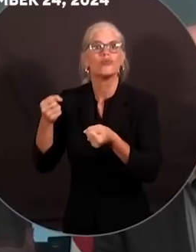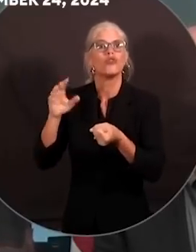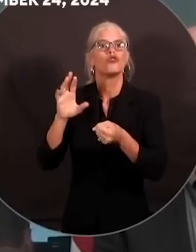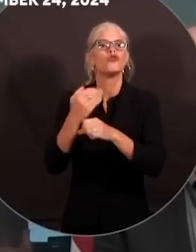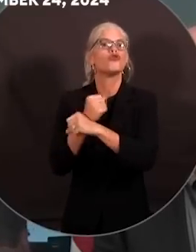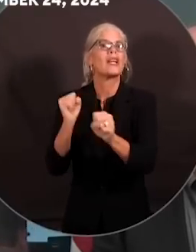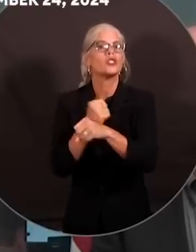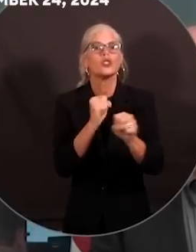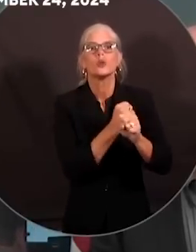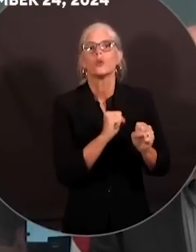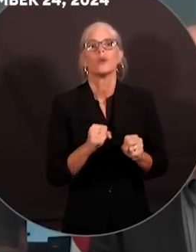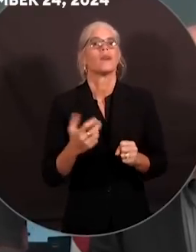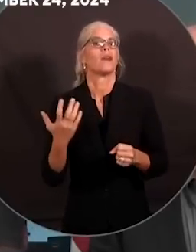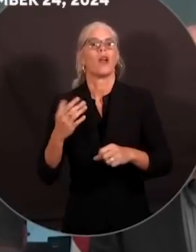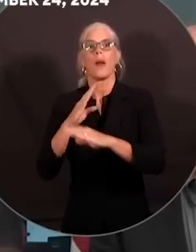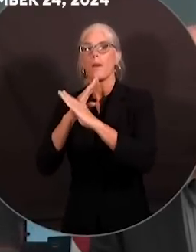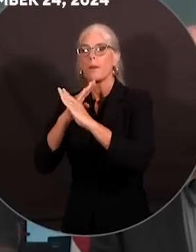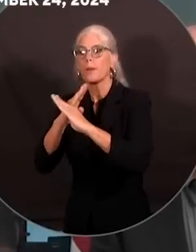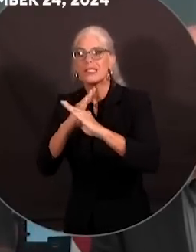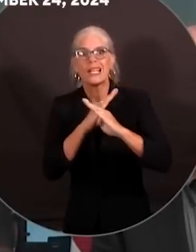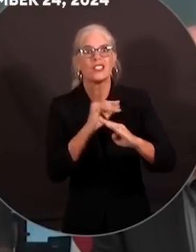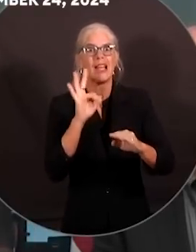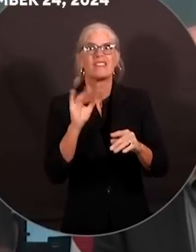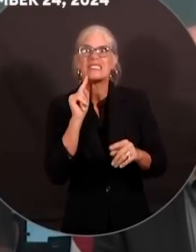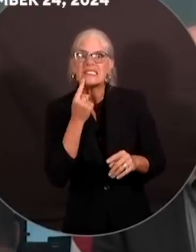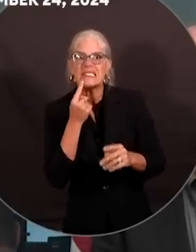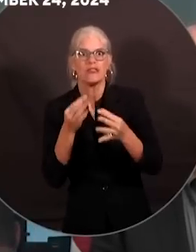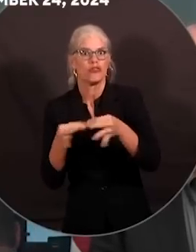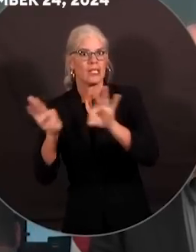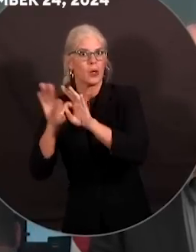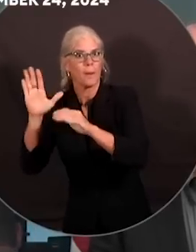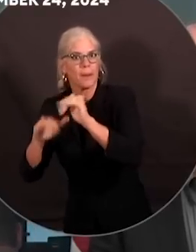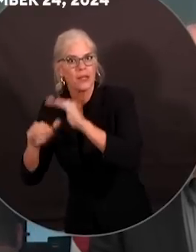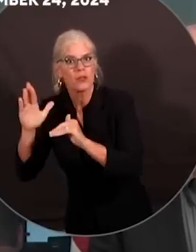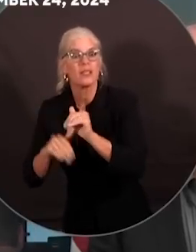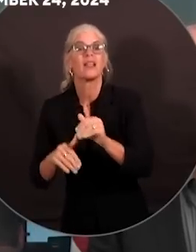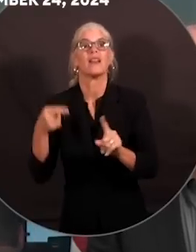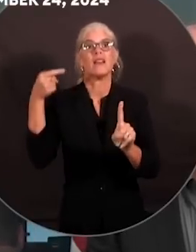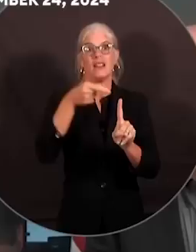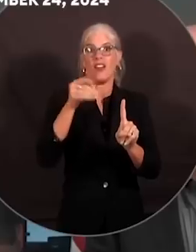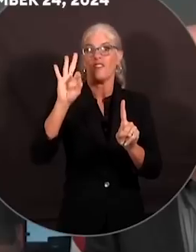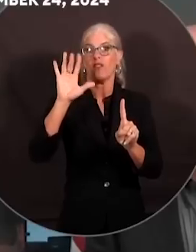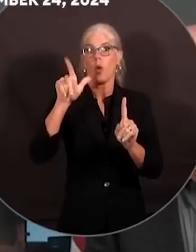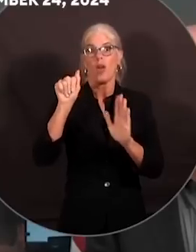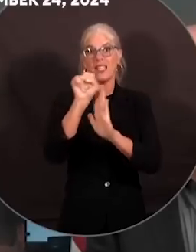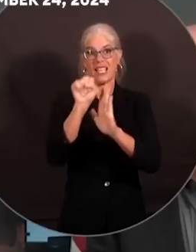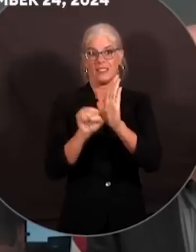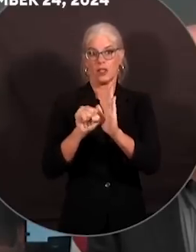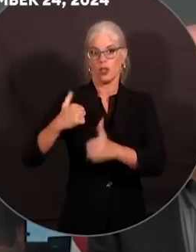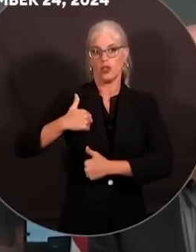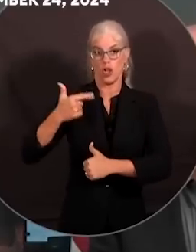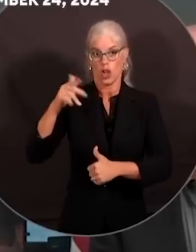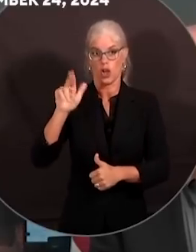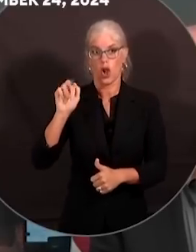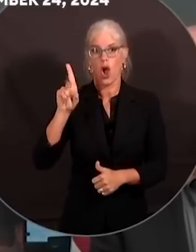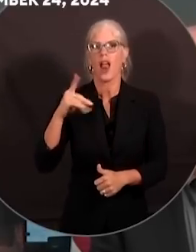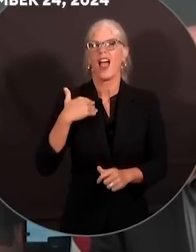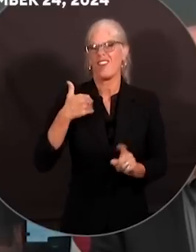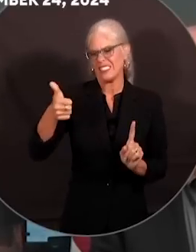critical infrastructure. We've also activated the Florida State Guard, and they have 10 shallow water vessel boat teams